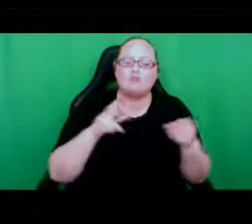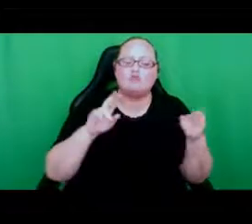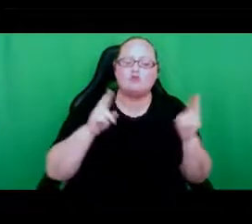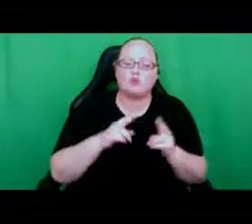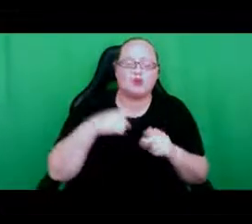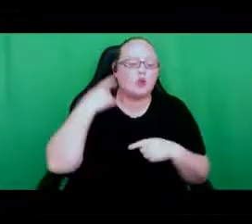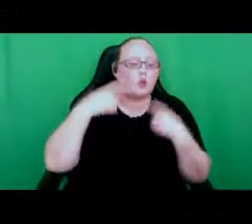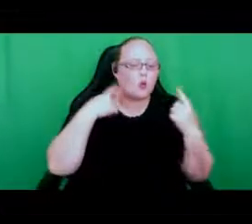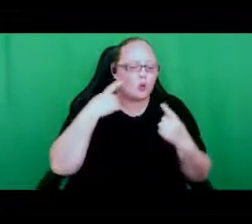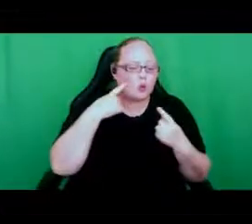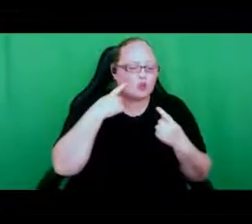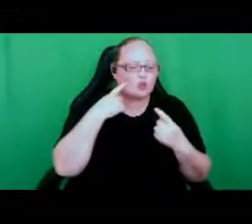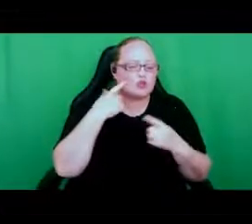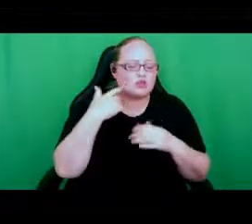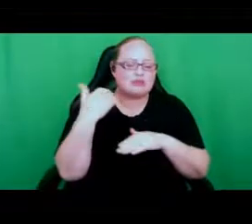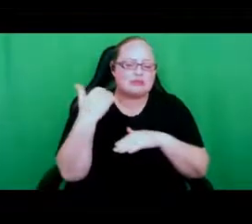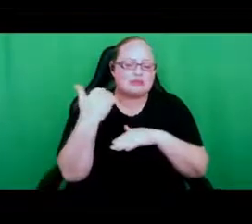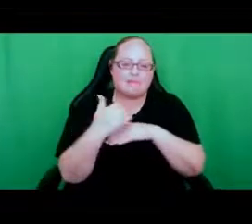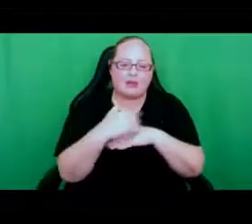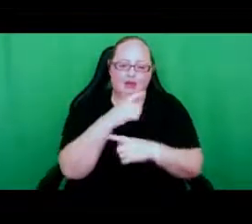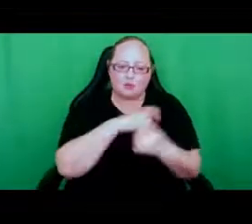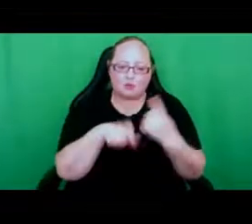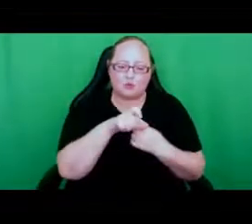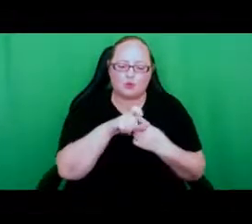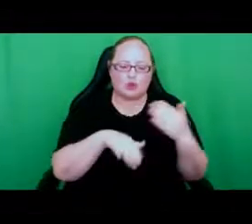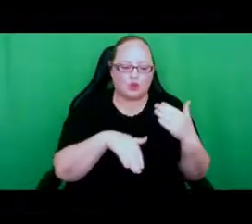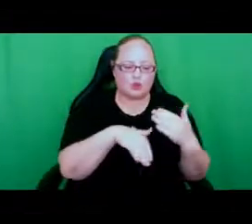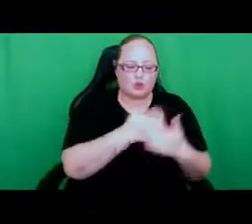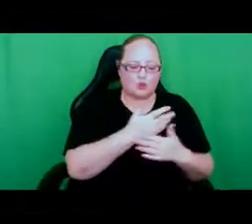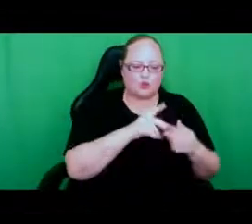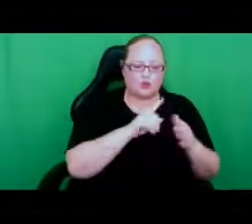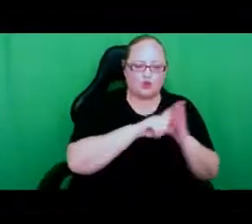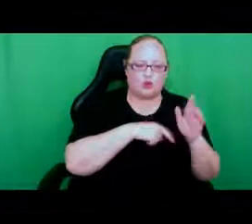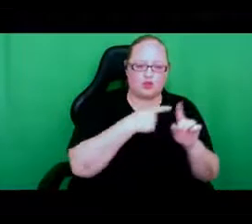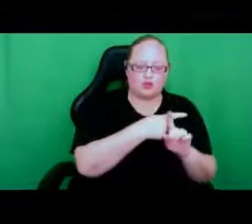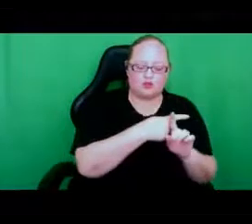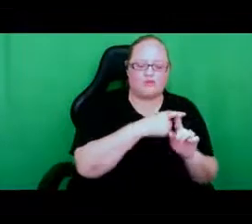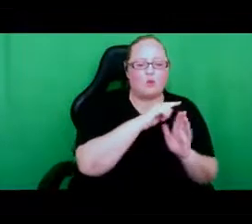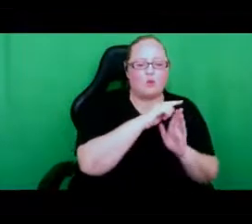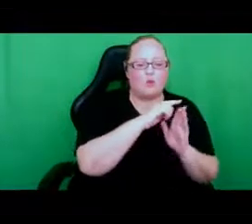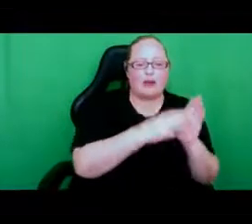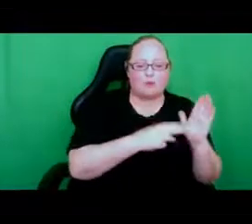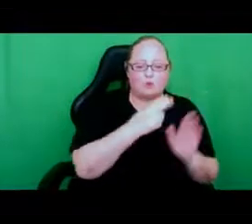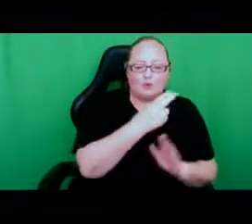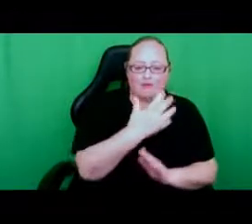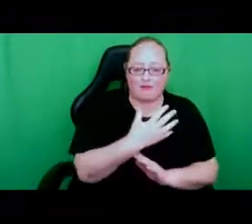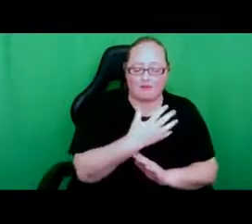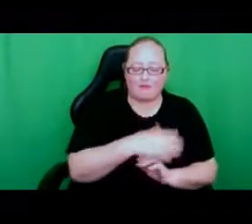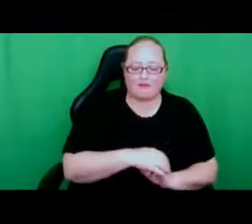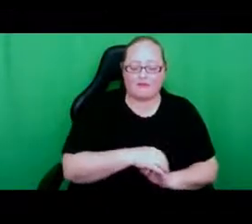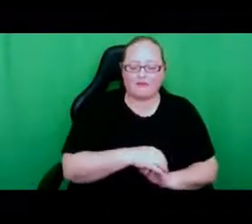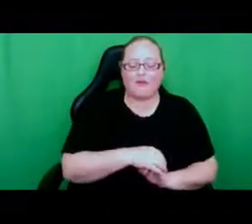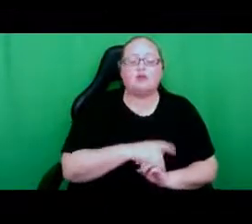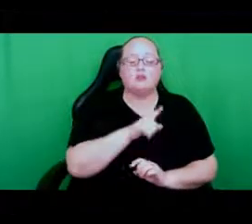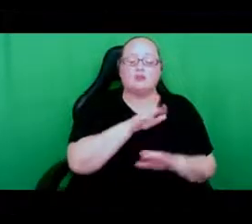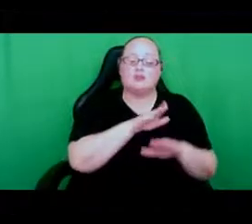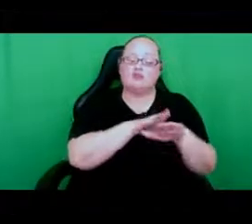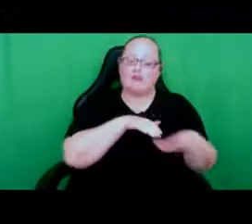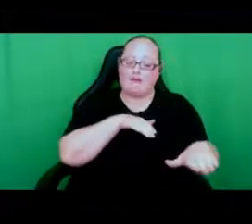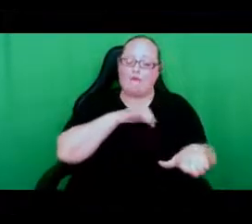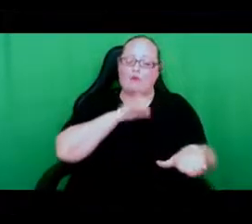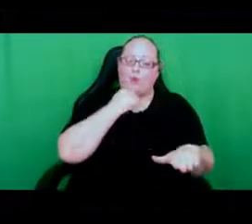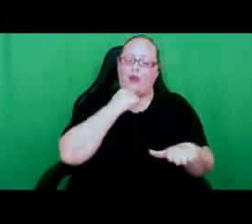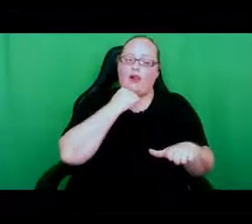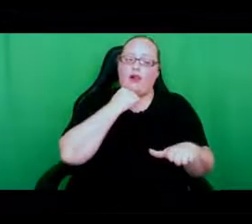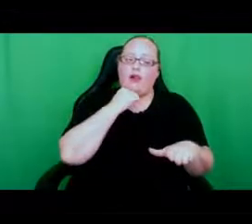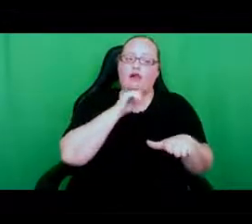communities around our new junctions in the M25. So while there would be an increase in traffic, there would